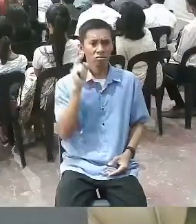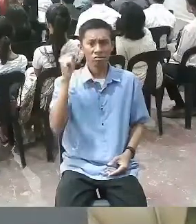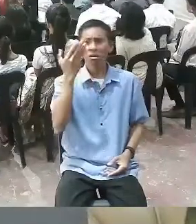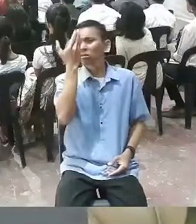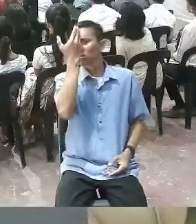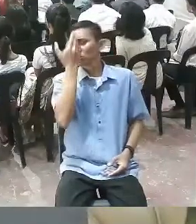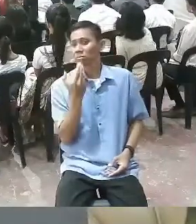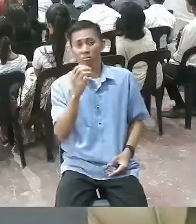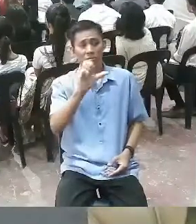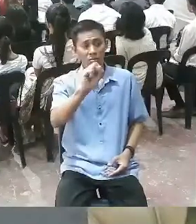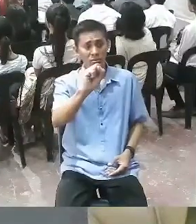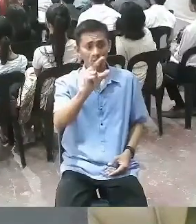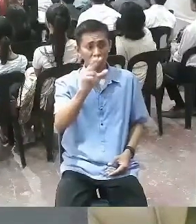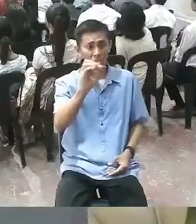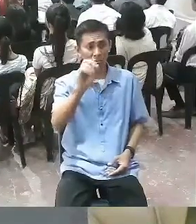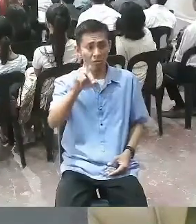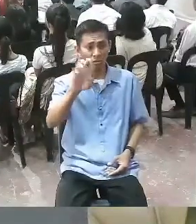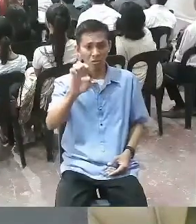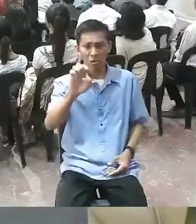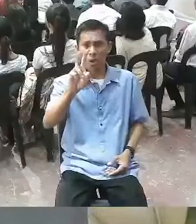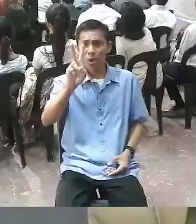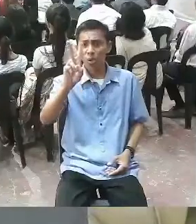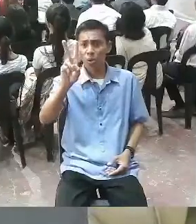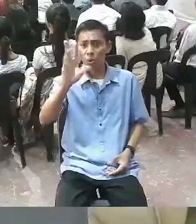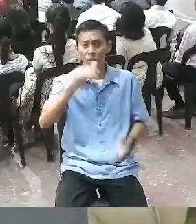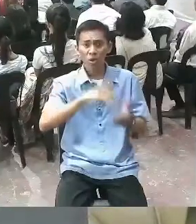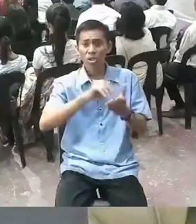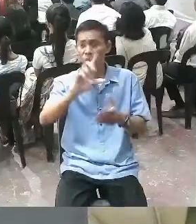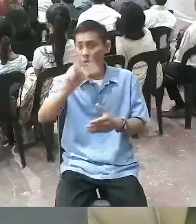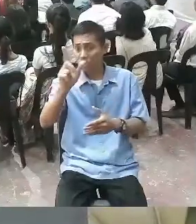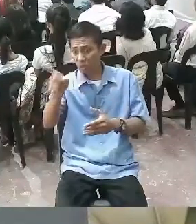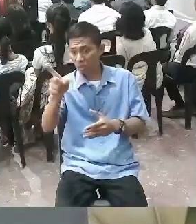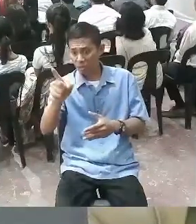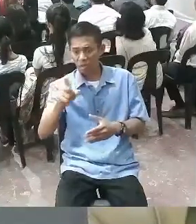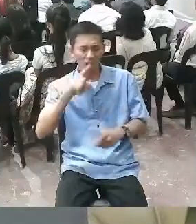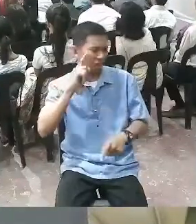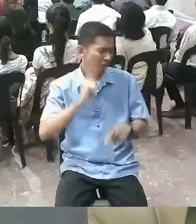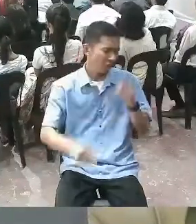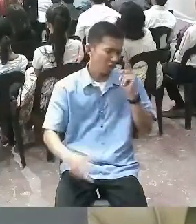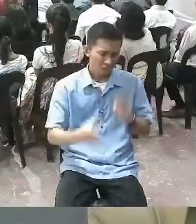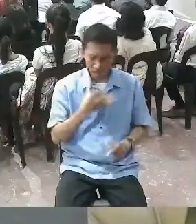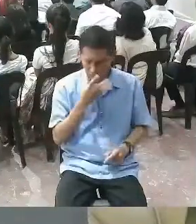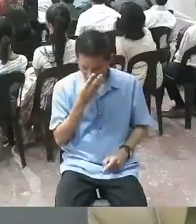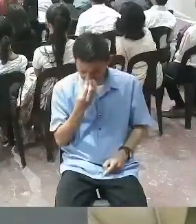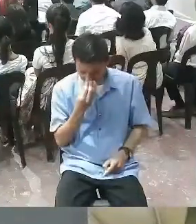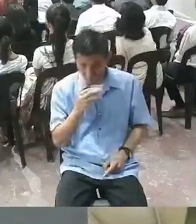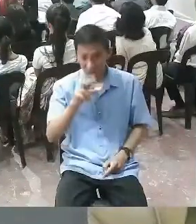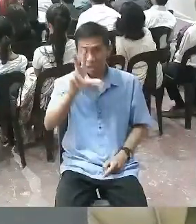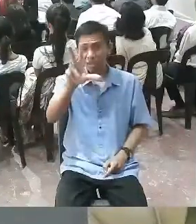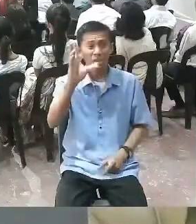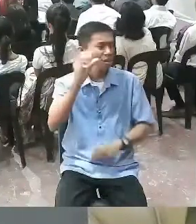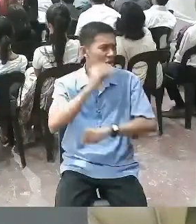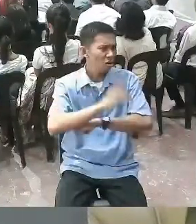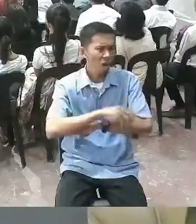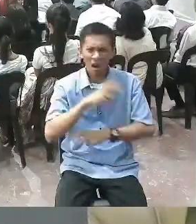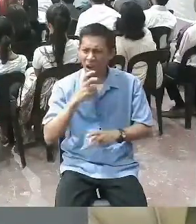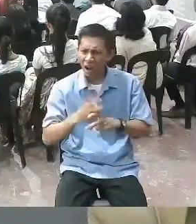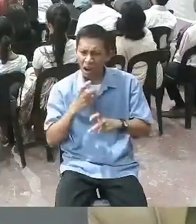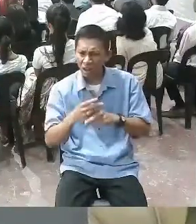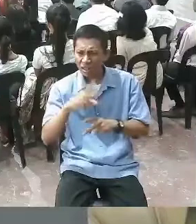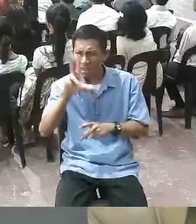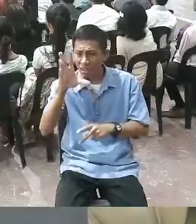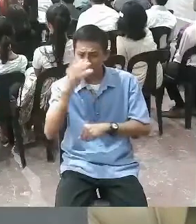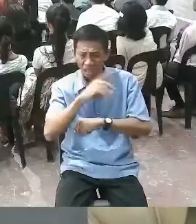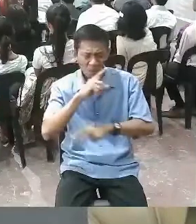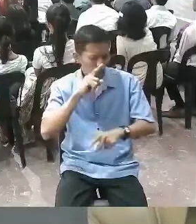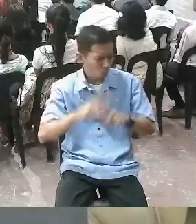January 10, 2021. I couldn't speak for 2 or 3 days. Okay. And the thing